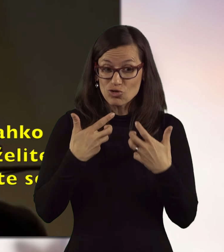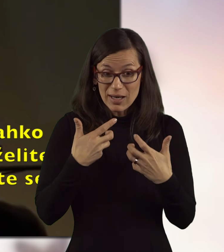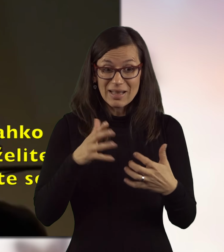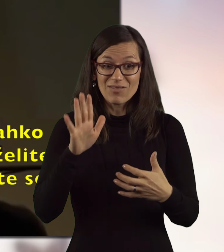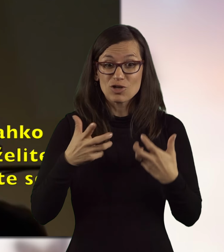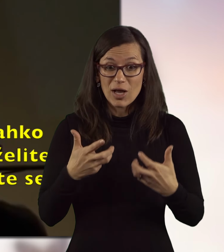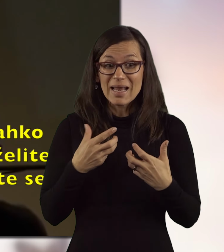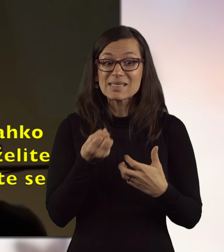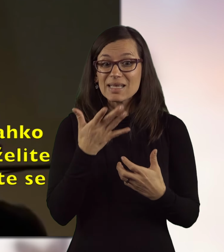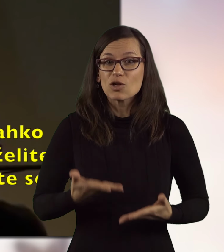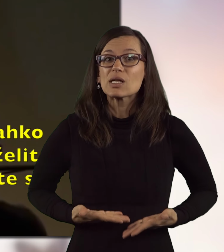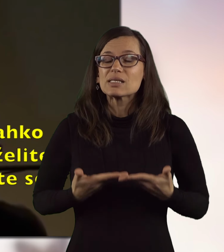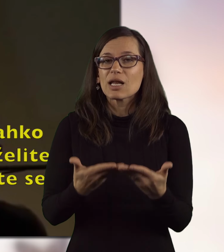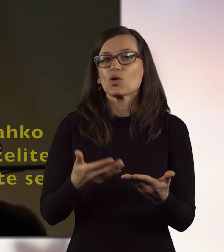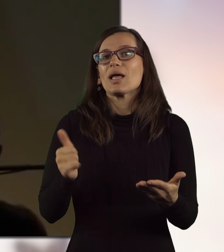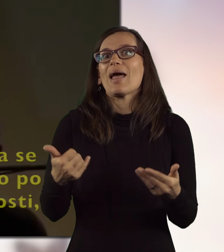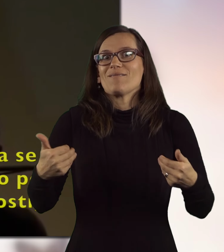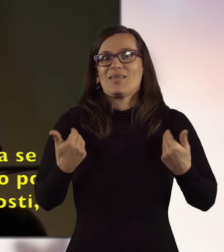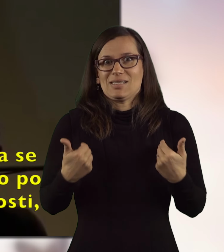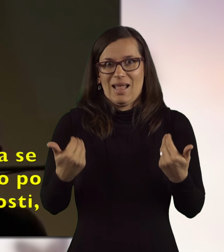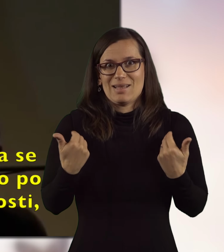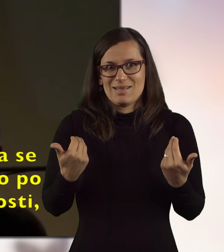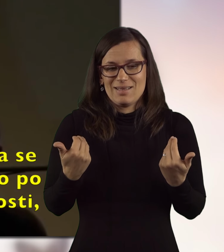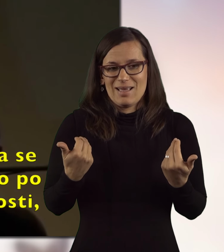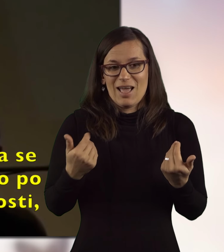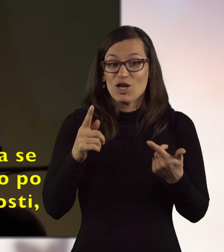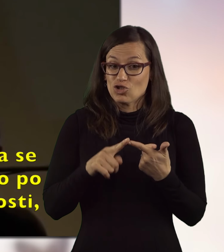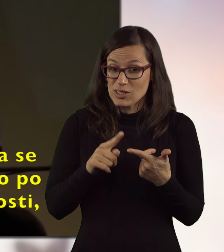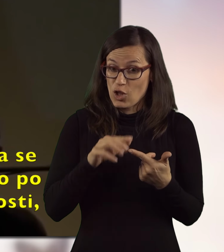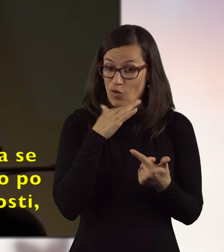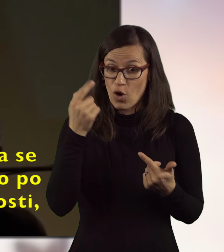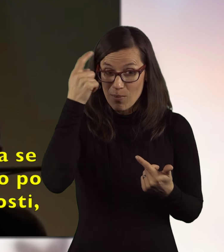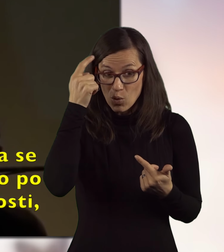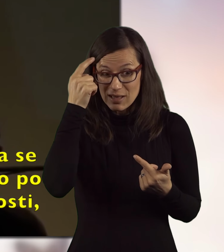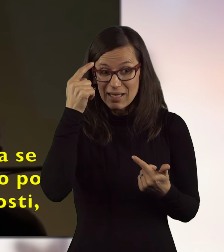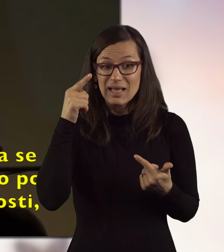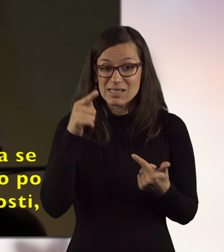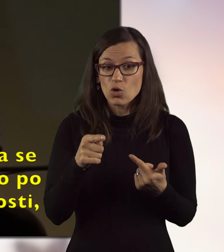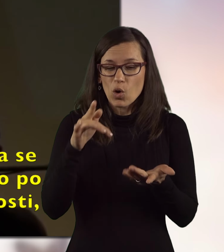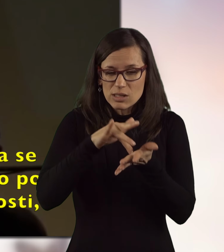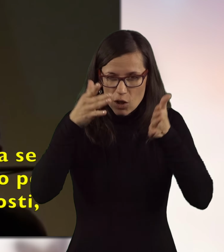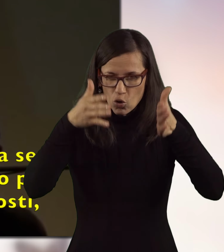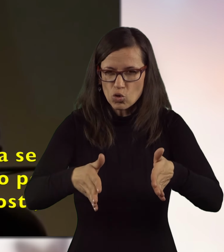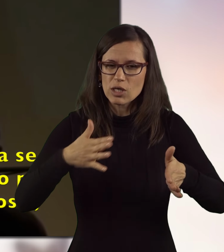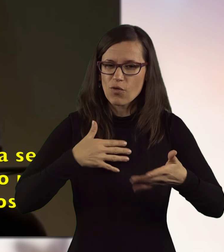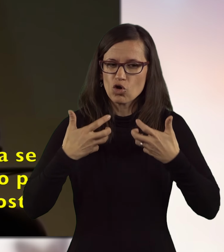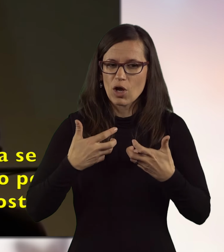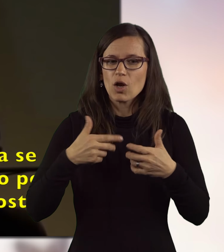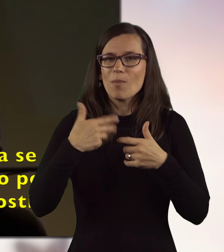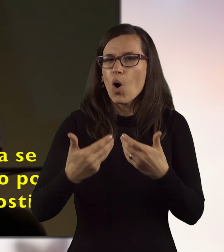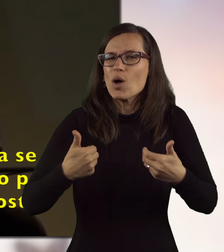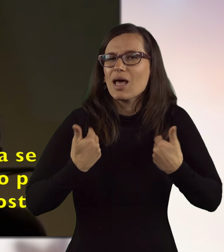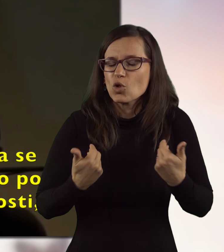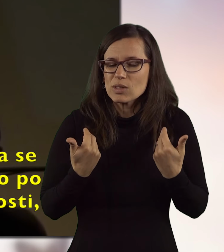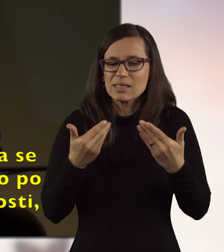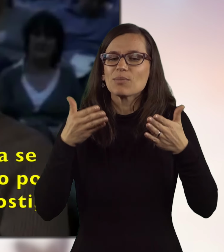desire that you were born with, is joy. And when you are wise enough to let that be your focus, to let the desire for joy be that